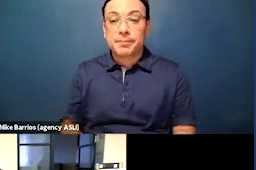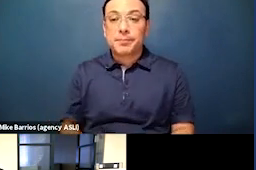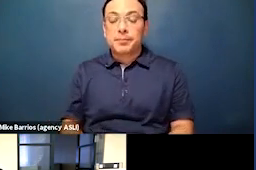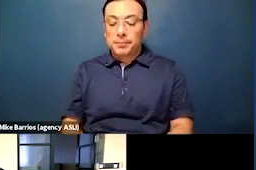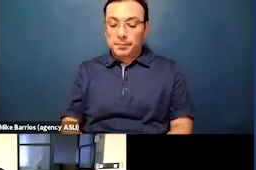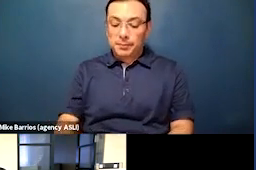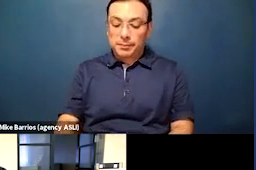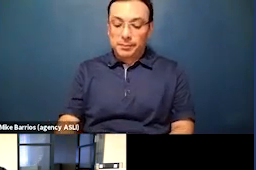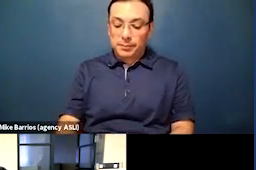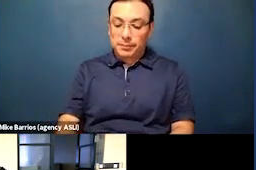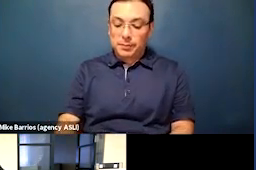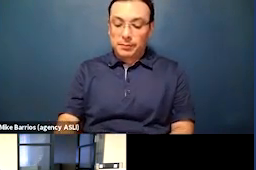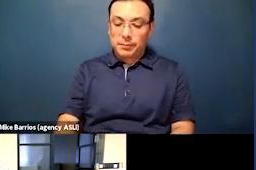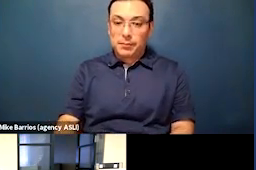specifically,